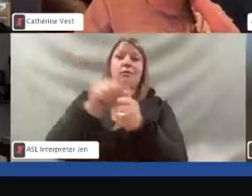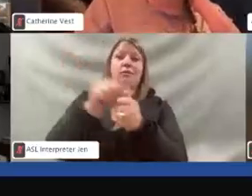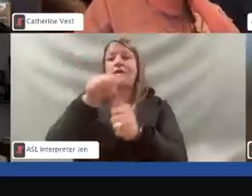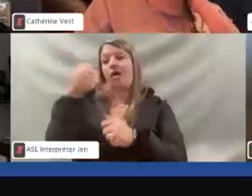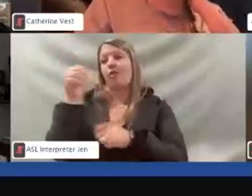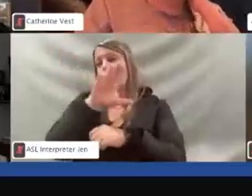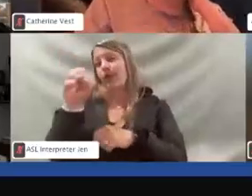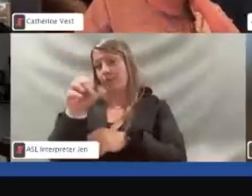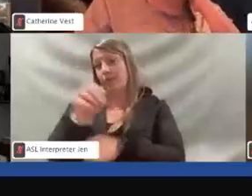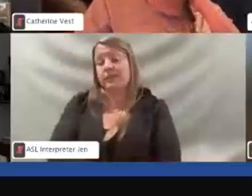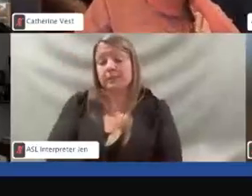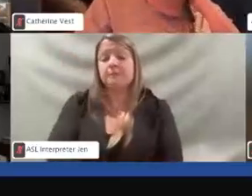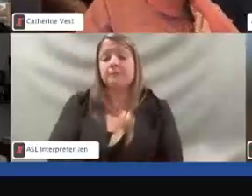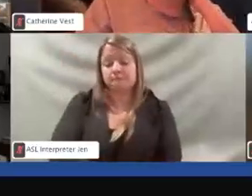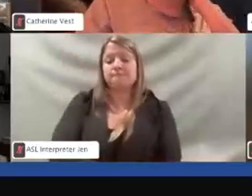work.